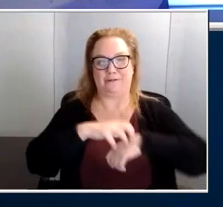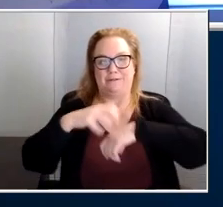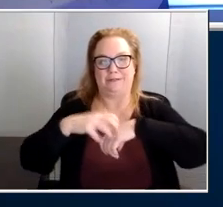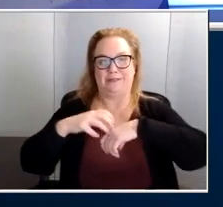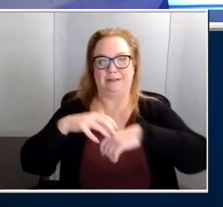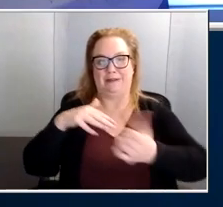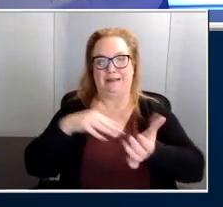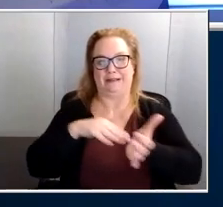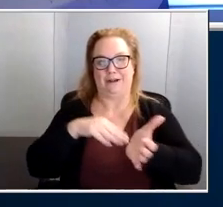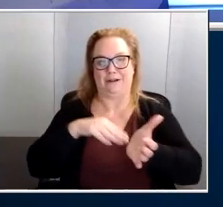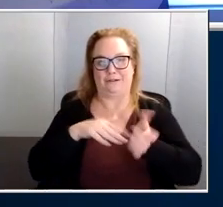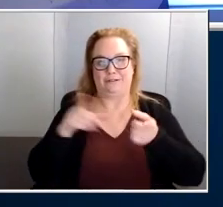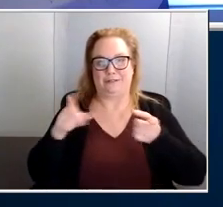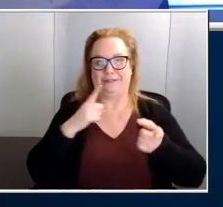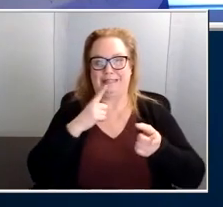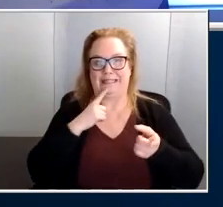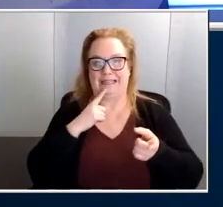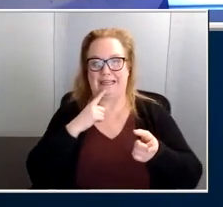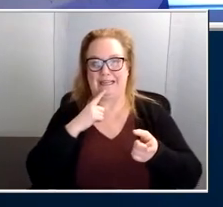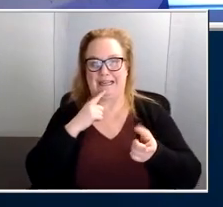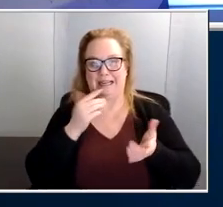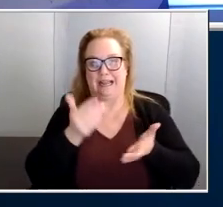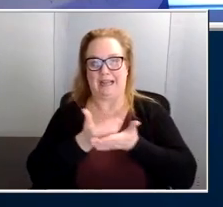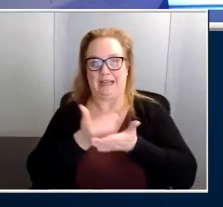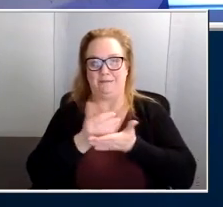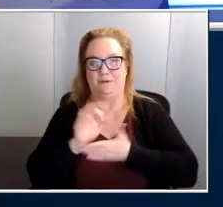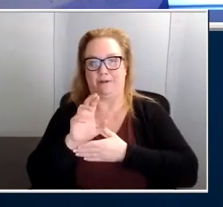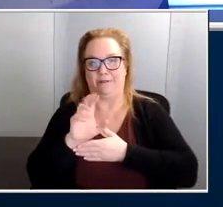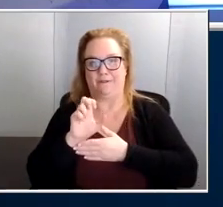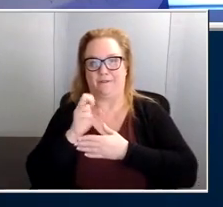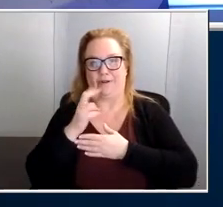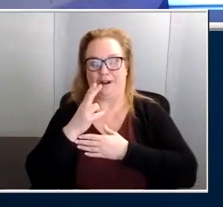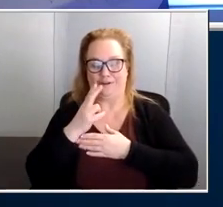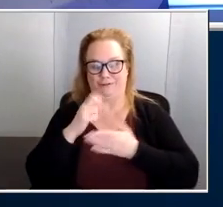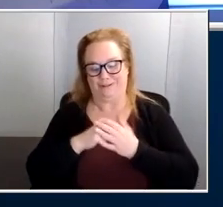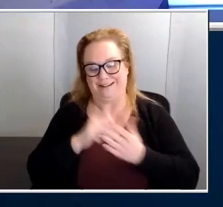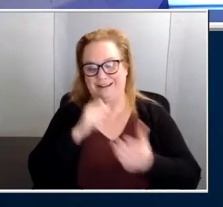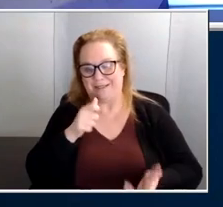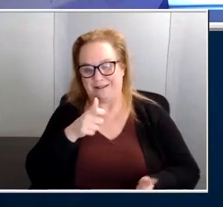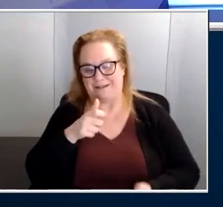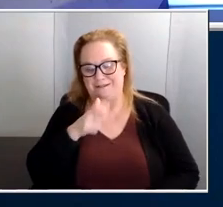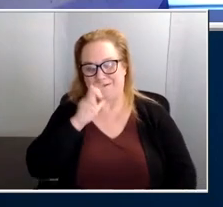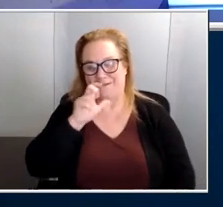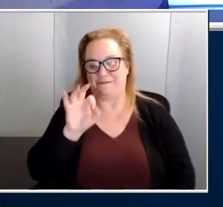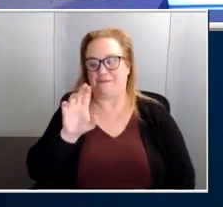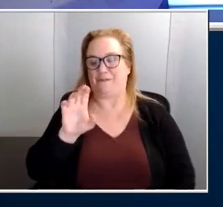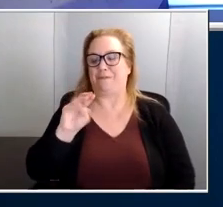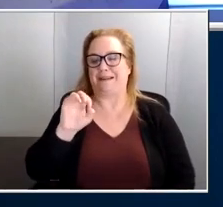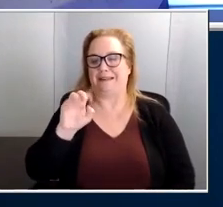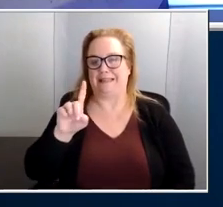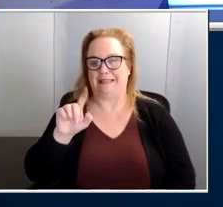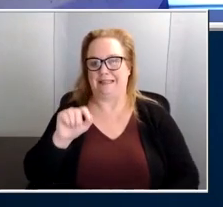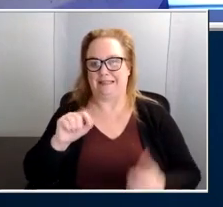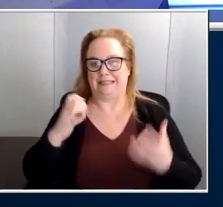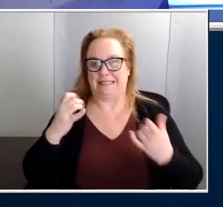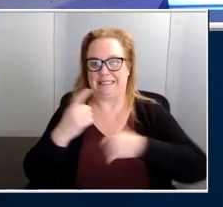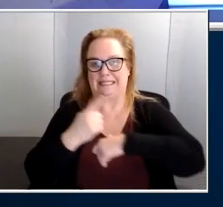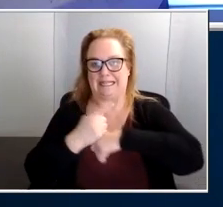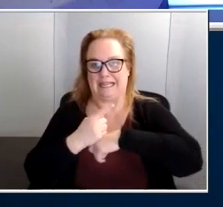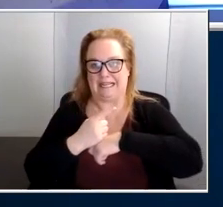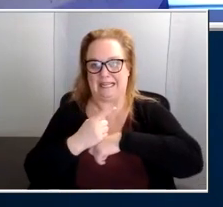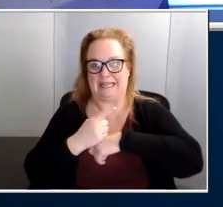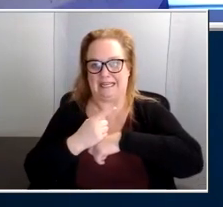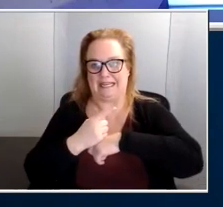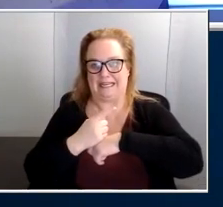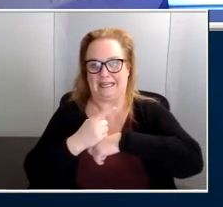doctors would say, I need to do more of the fresh, which I tend to do anyway, so that's not a big problem, but thank you. Anyway, and you said today that